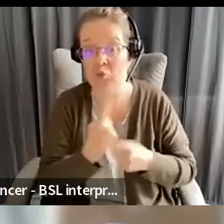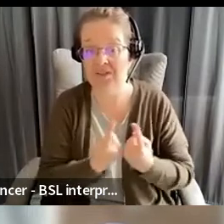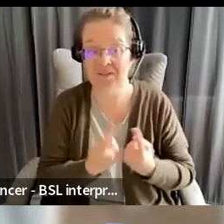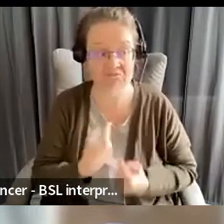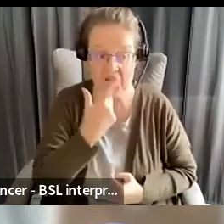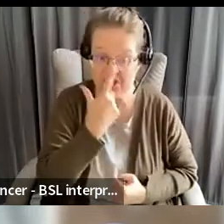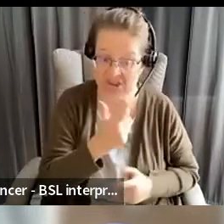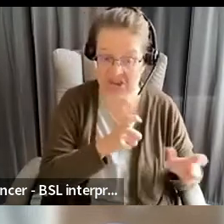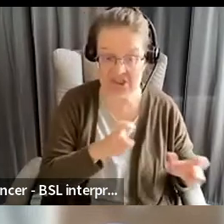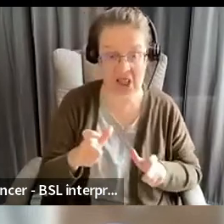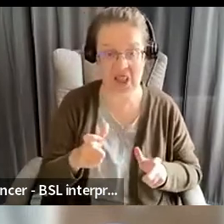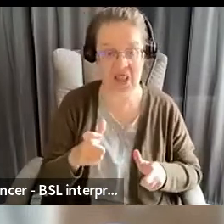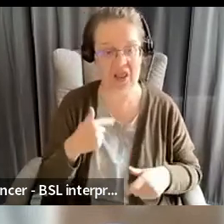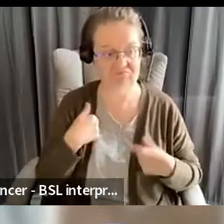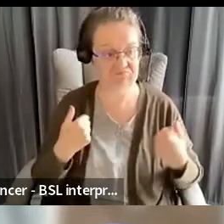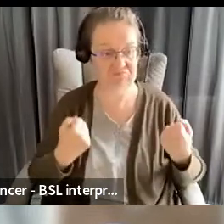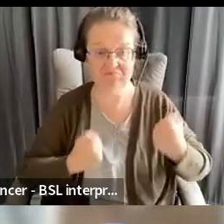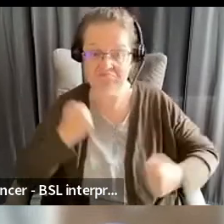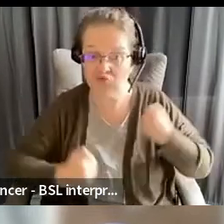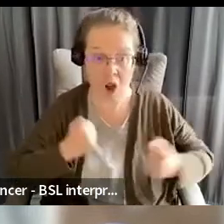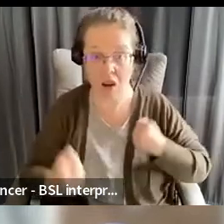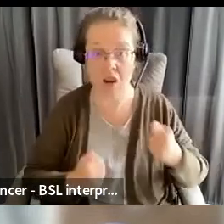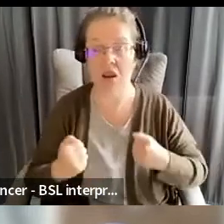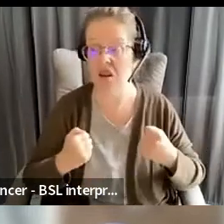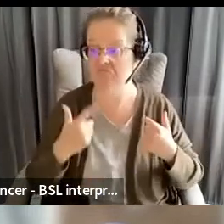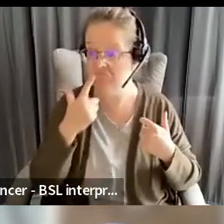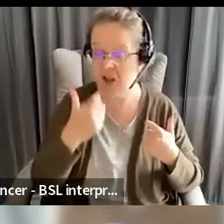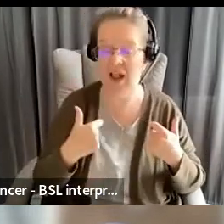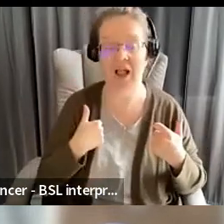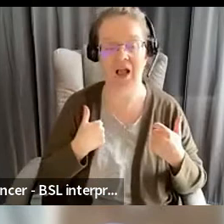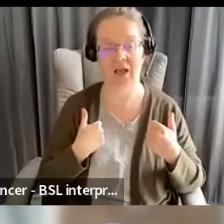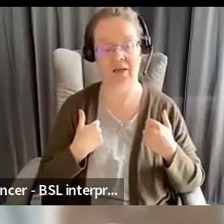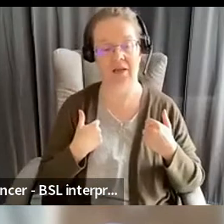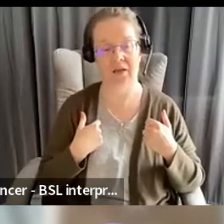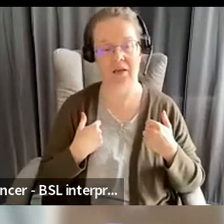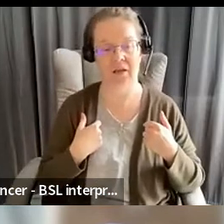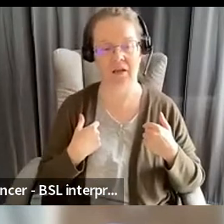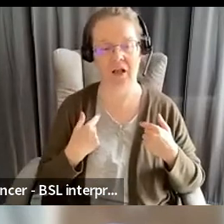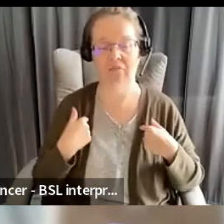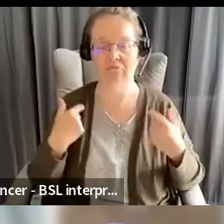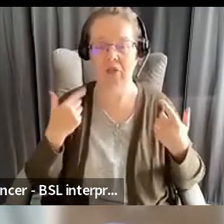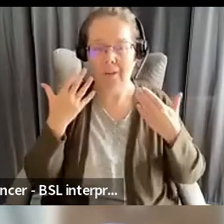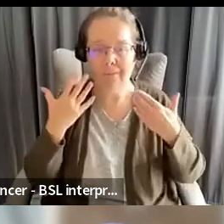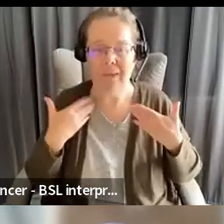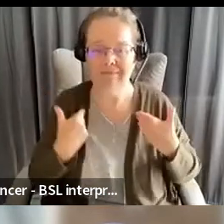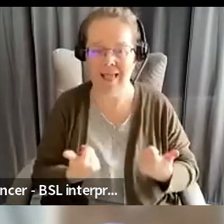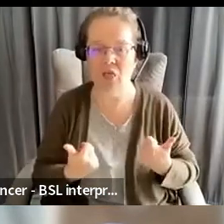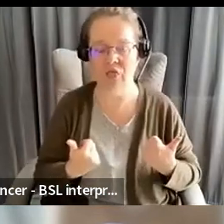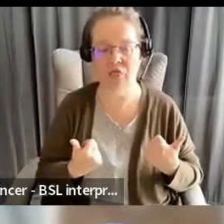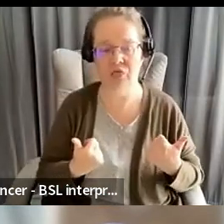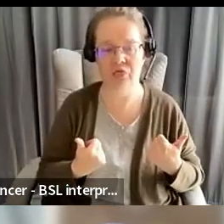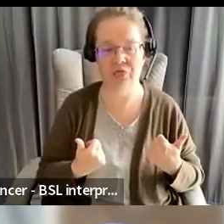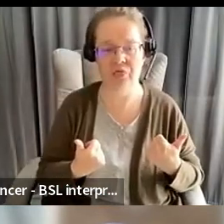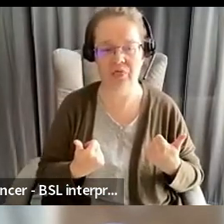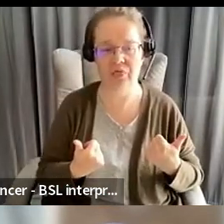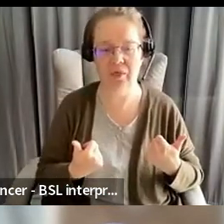still do very physical running. But yeah, I do suffer with my mental health, and I suppose